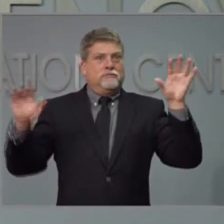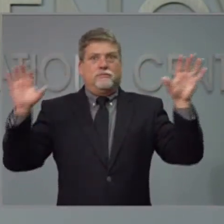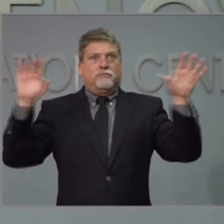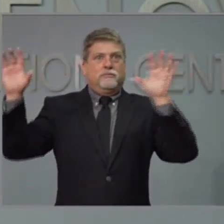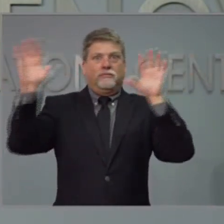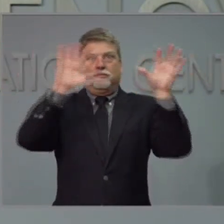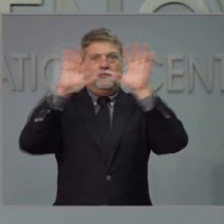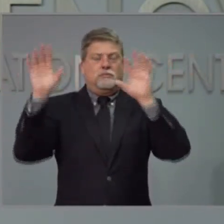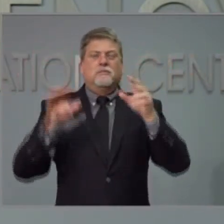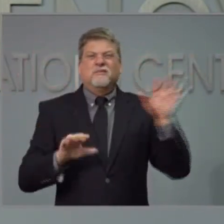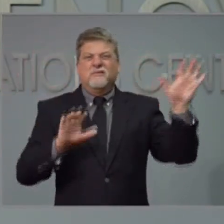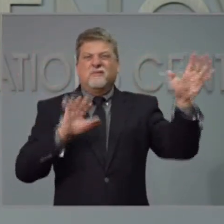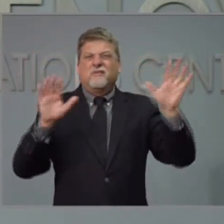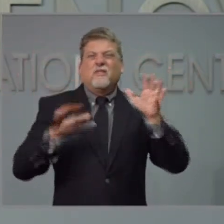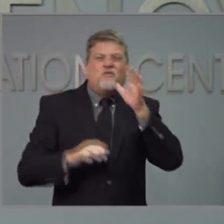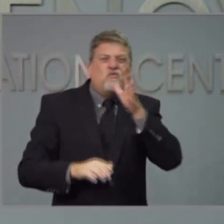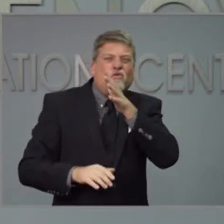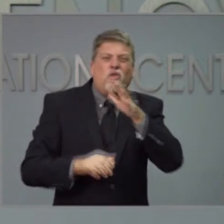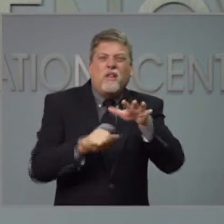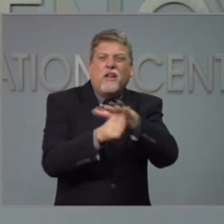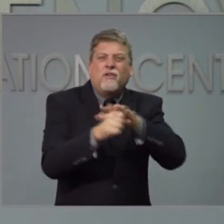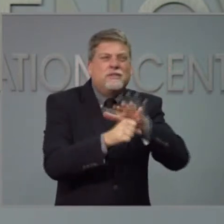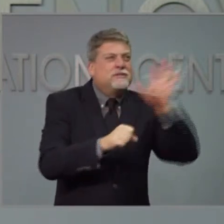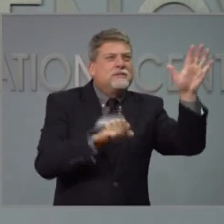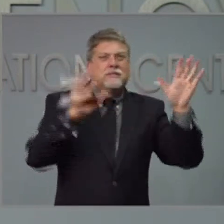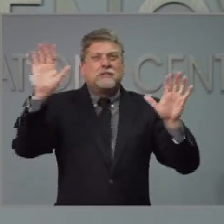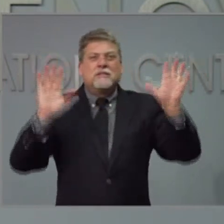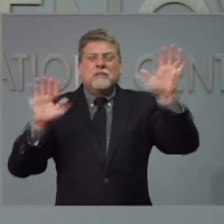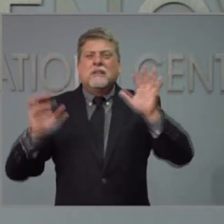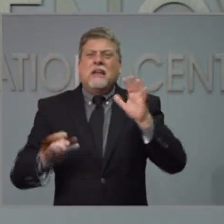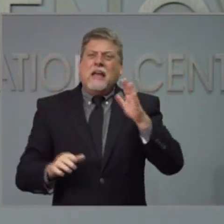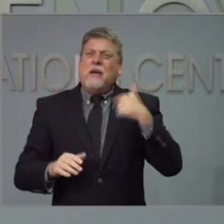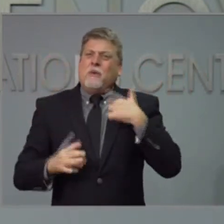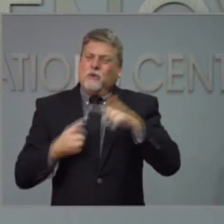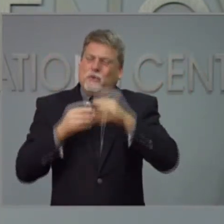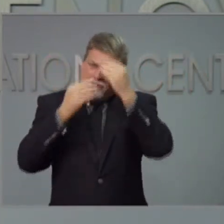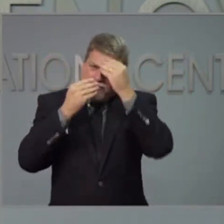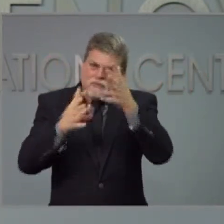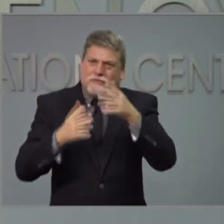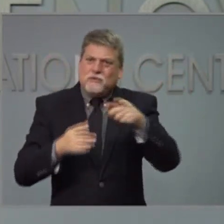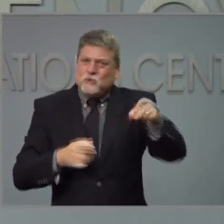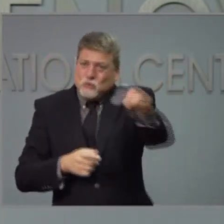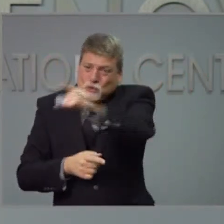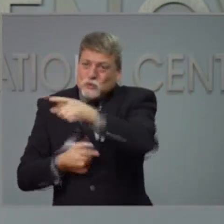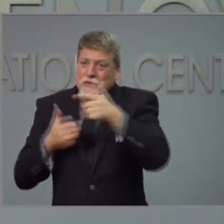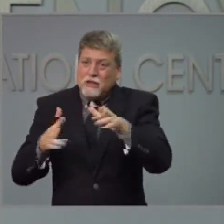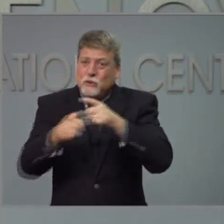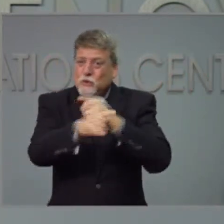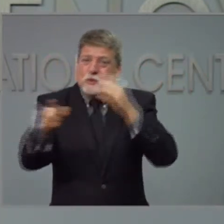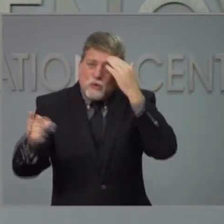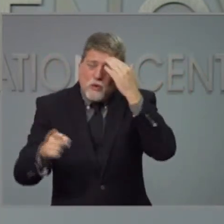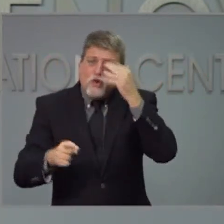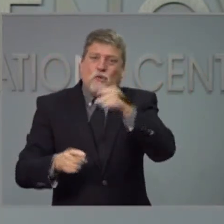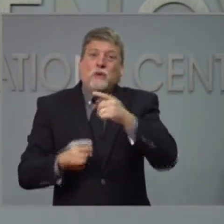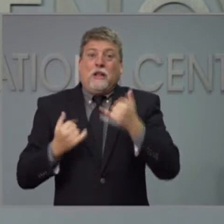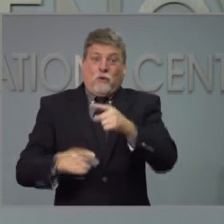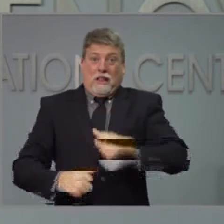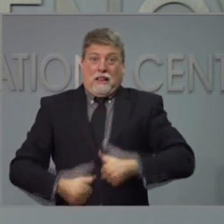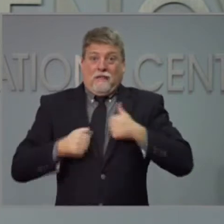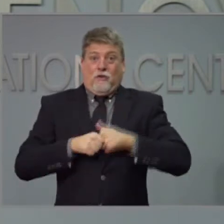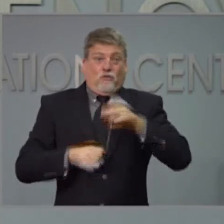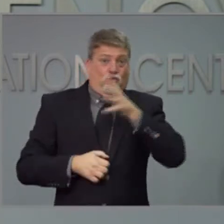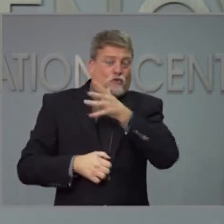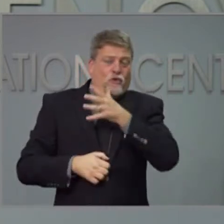having faster spread now. We want to make sure folks understand that so they take the precautions that are needed. Wearing a face